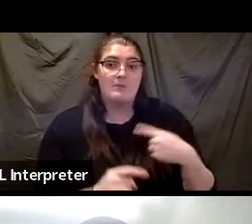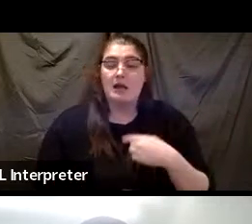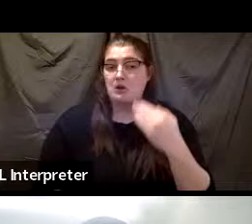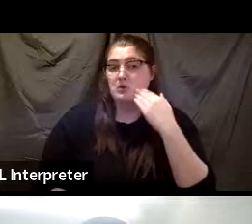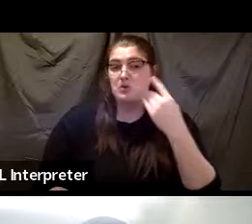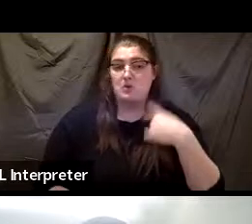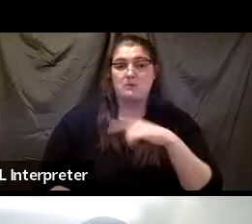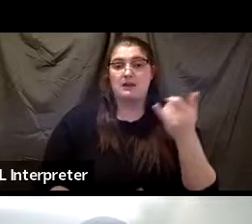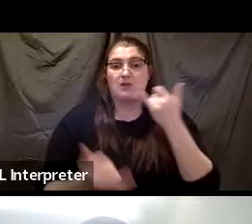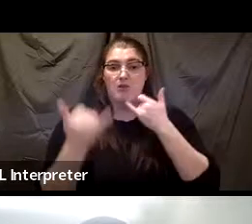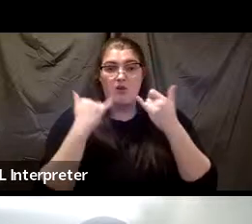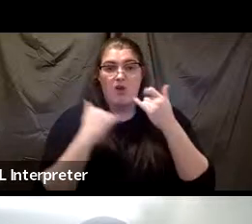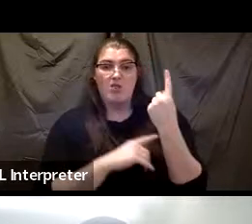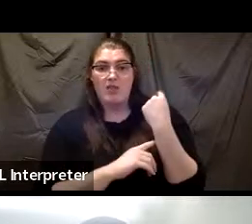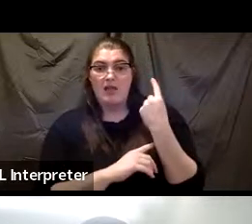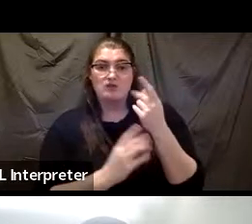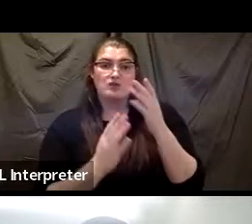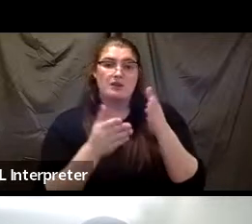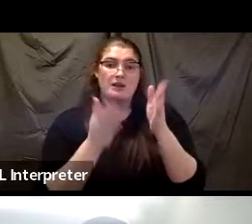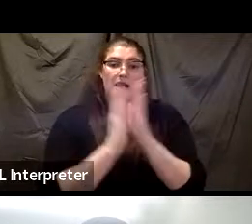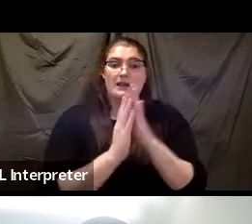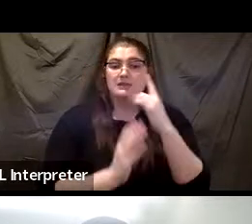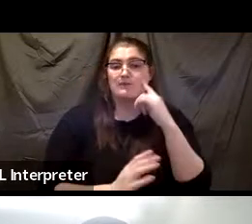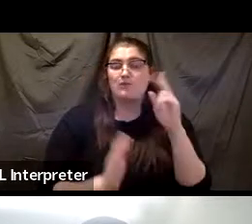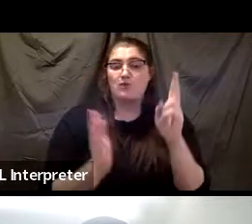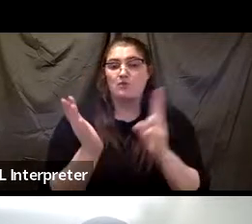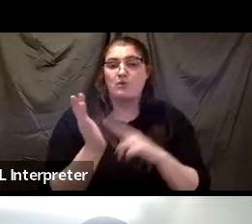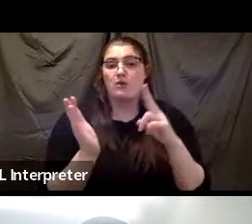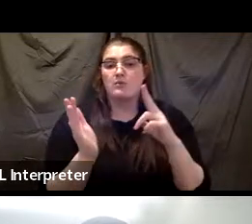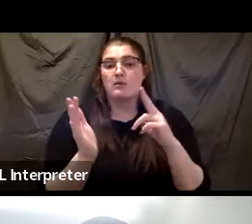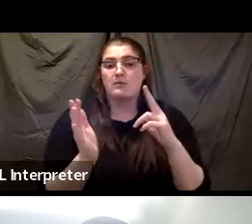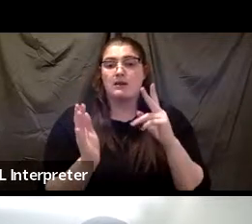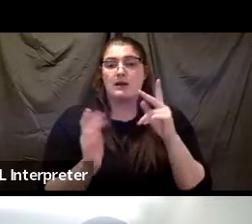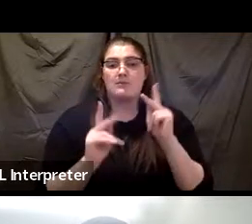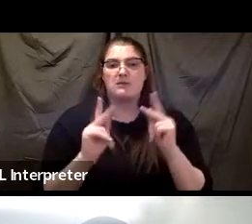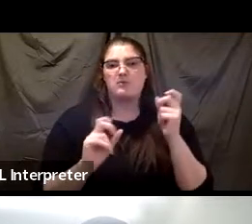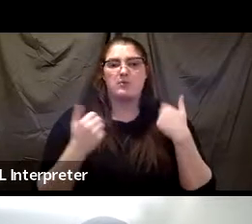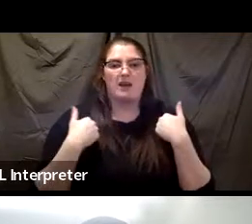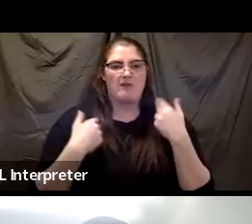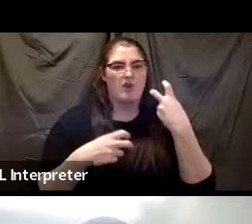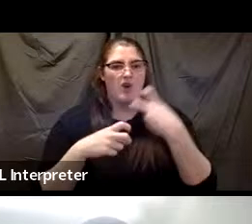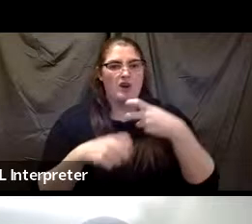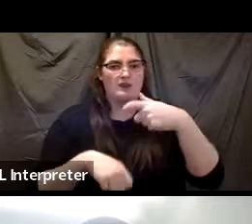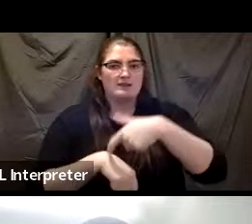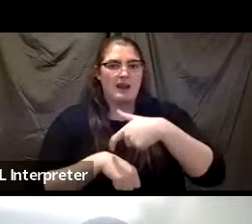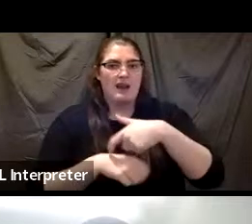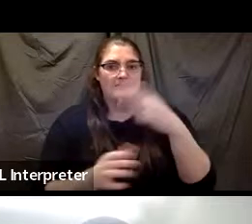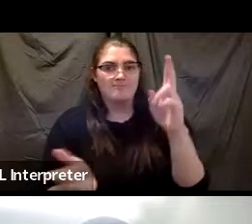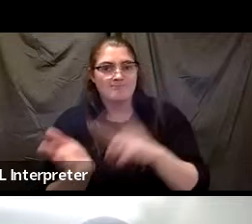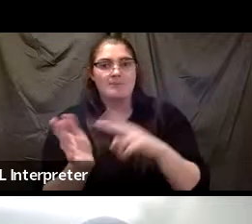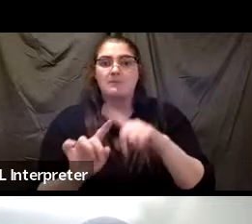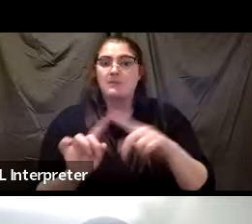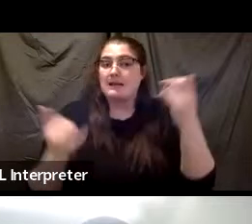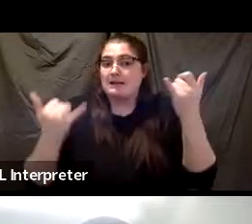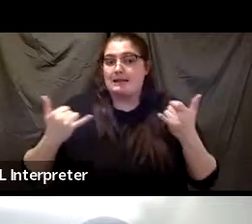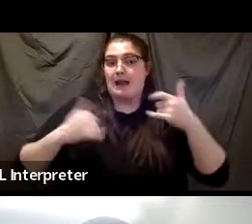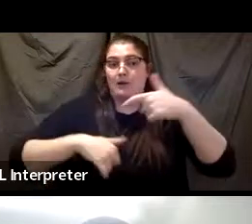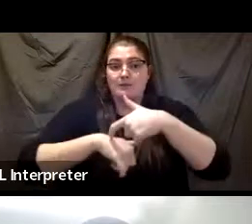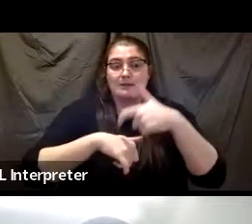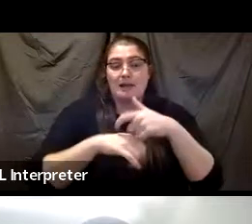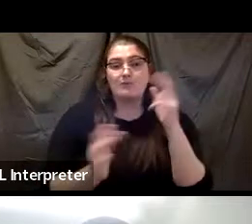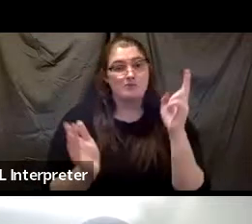same calls last year, asking for summer camp enrollment, and they was having hard times getting their kids in. But this is now's the time to get them